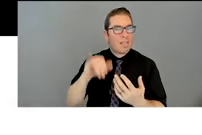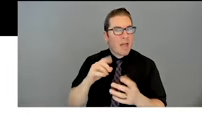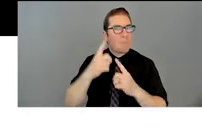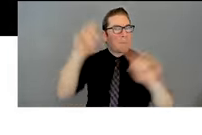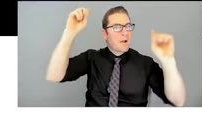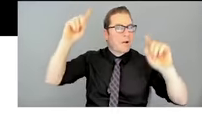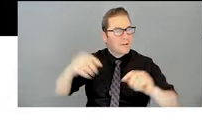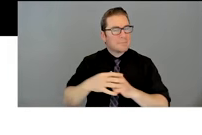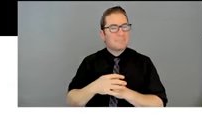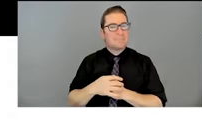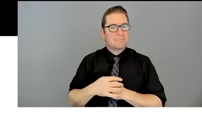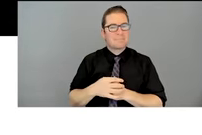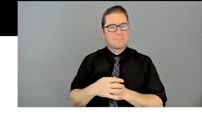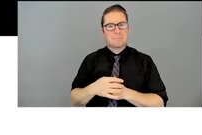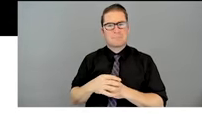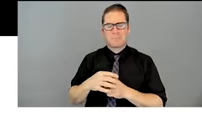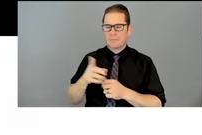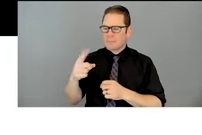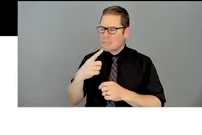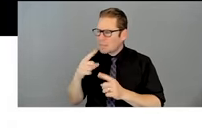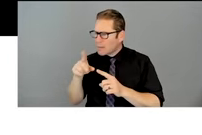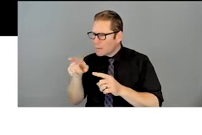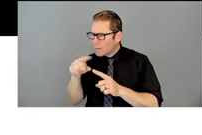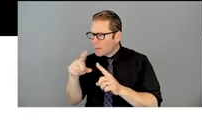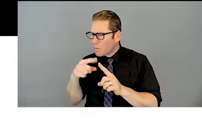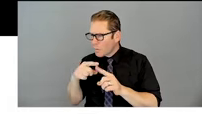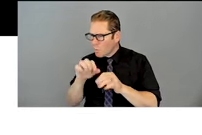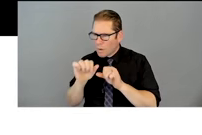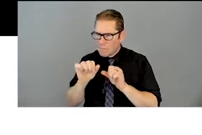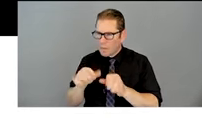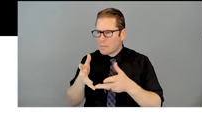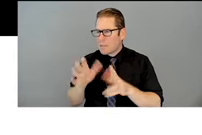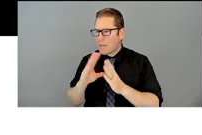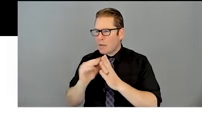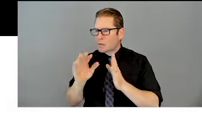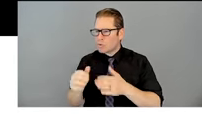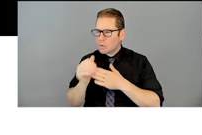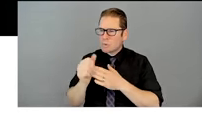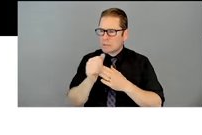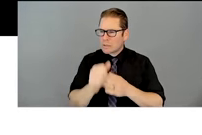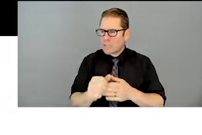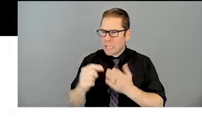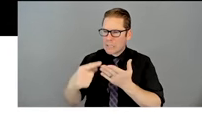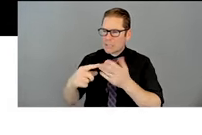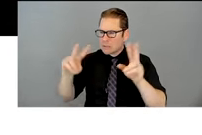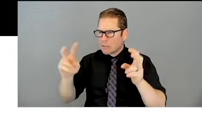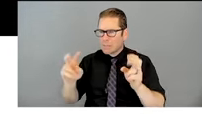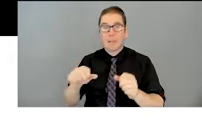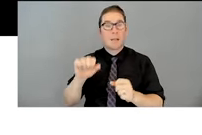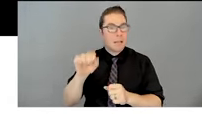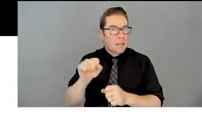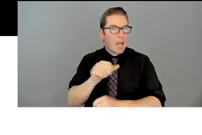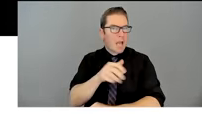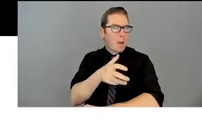When possible, allowing students to guide discussion topics. Yeah, empowering our students.